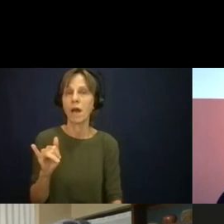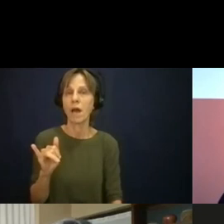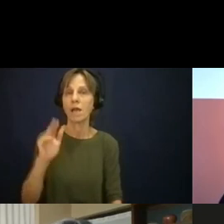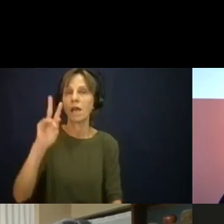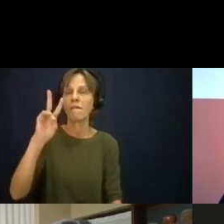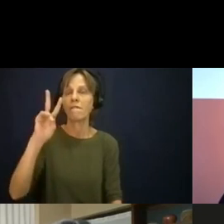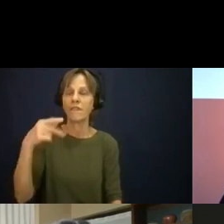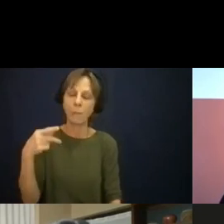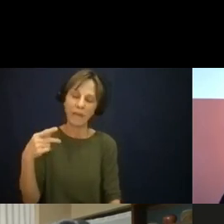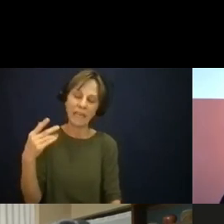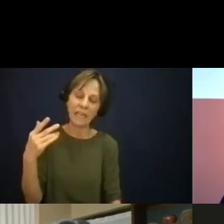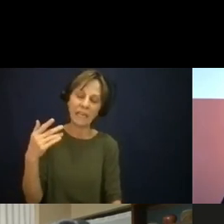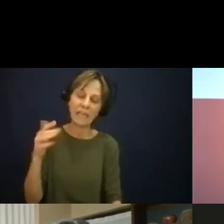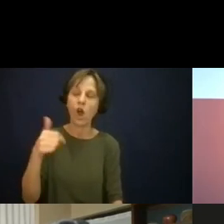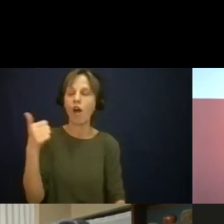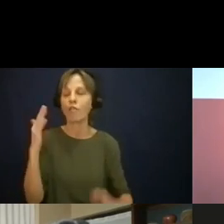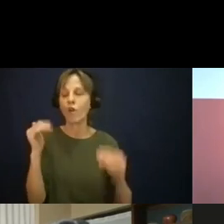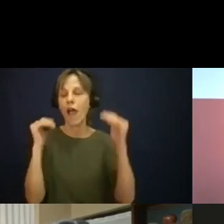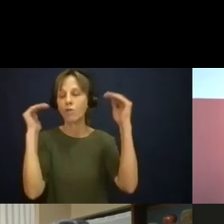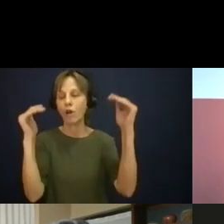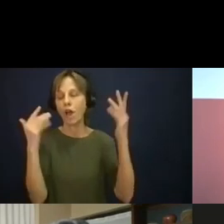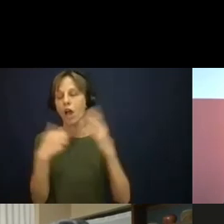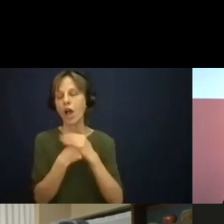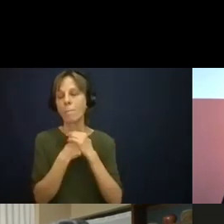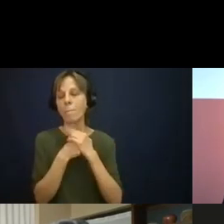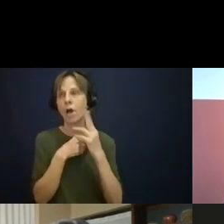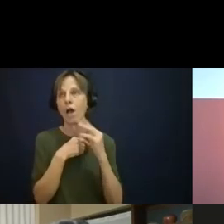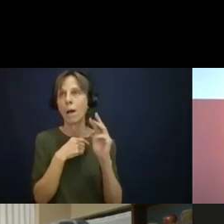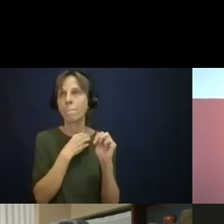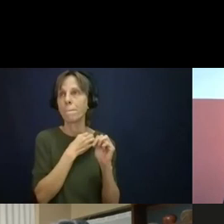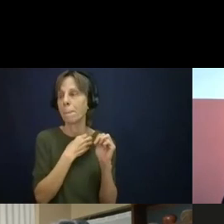VPs and other higher ups